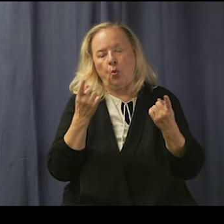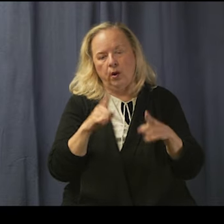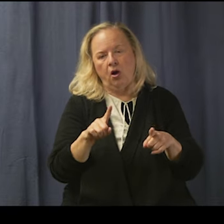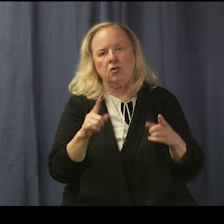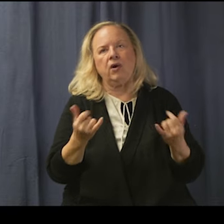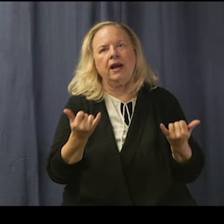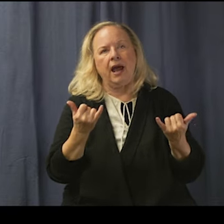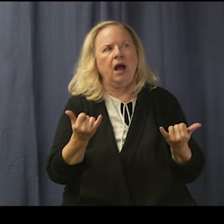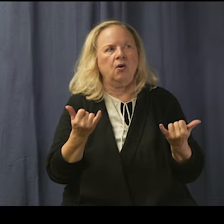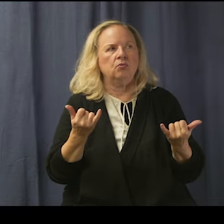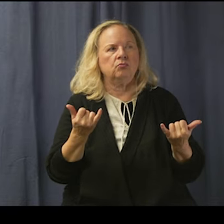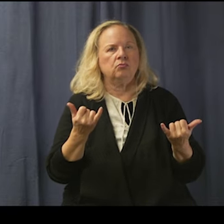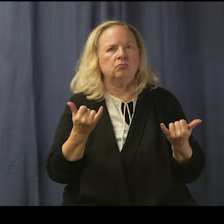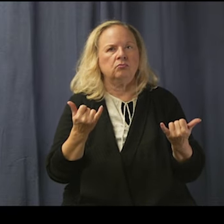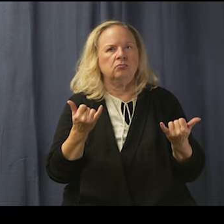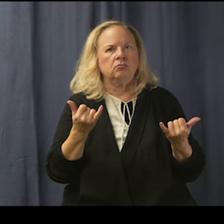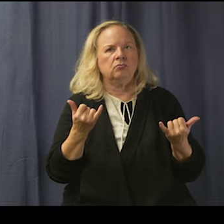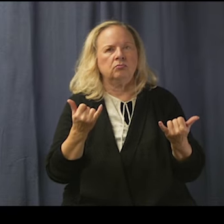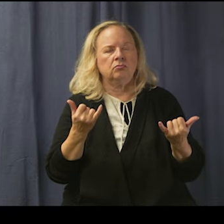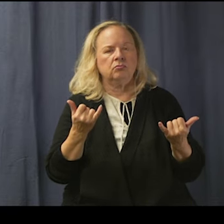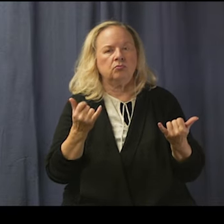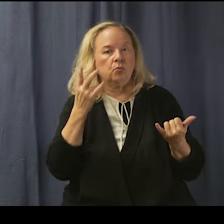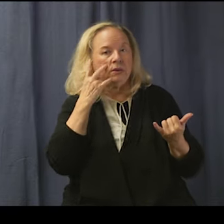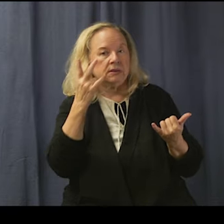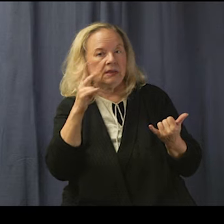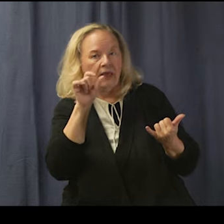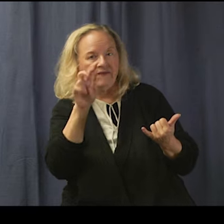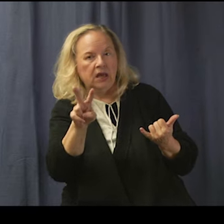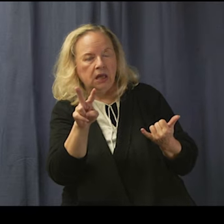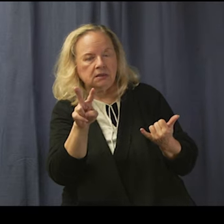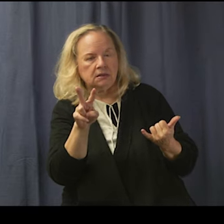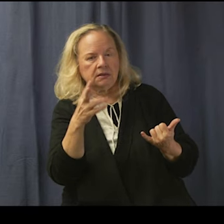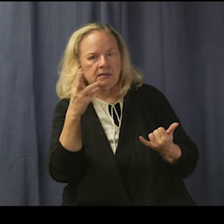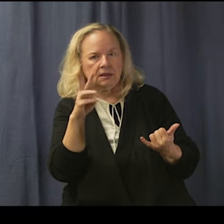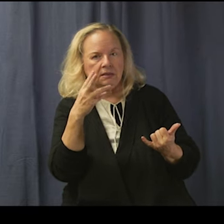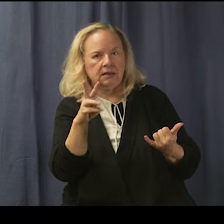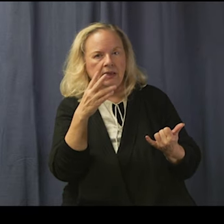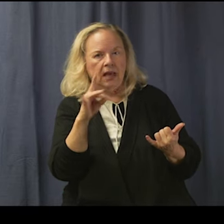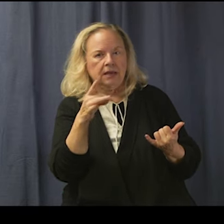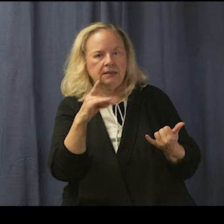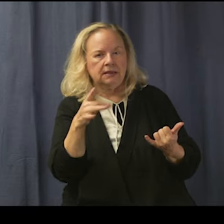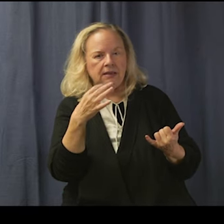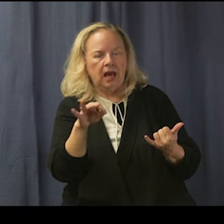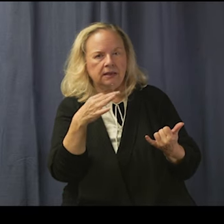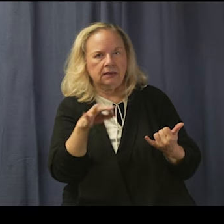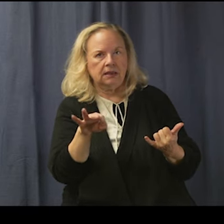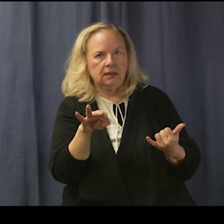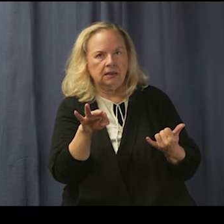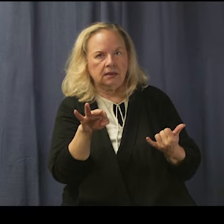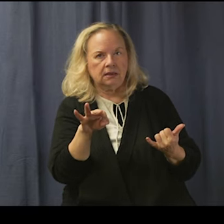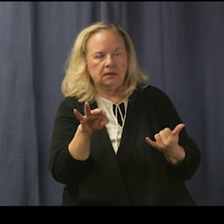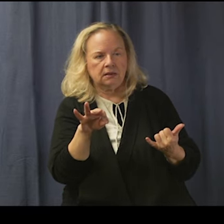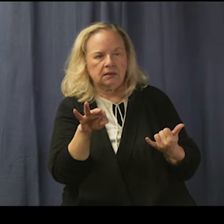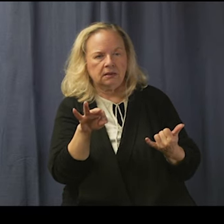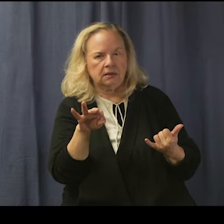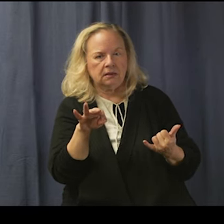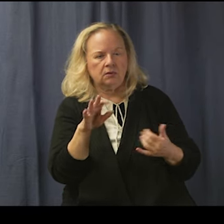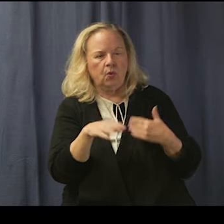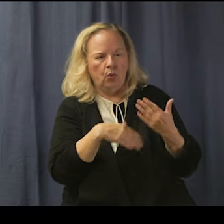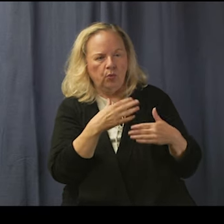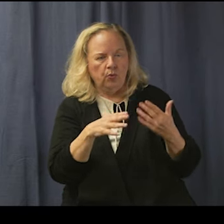now. And what do we see in Leviticus 16, 18, and 19? He goes to